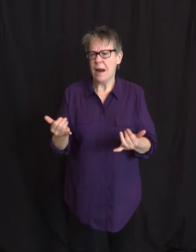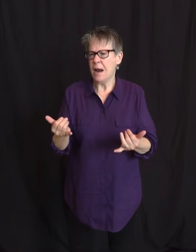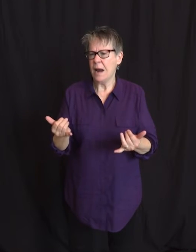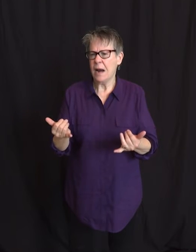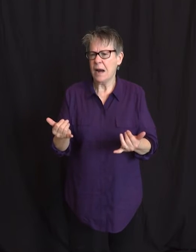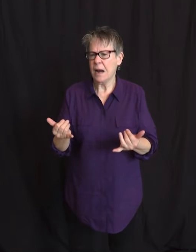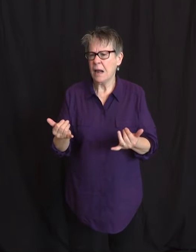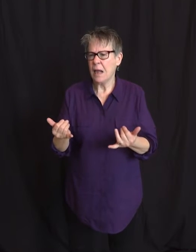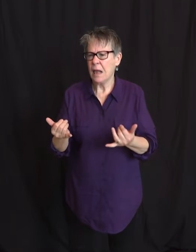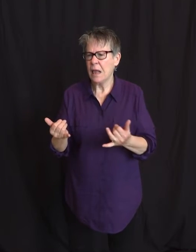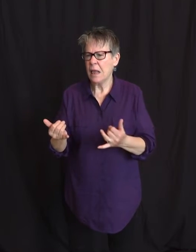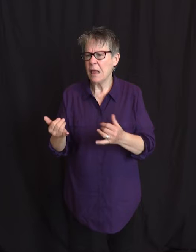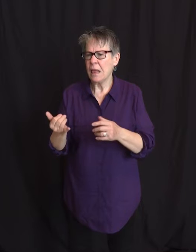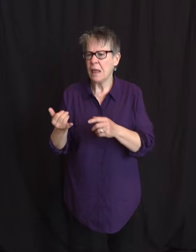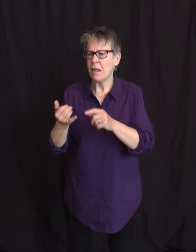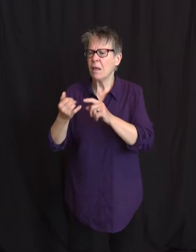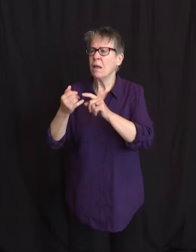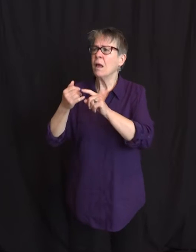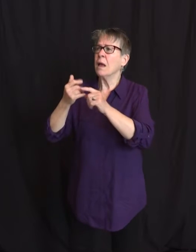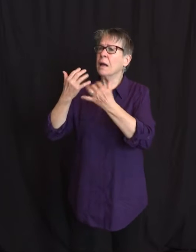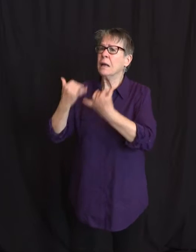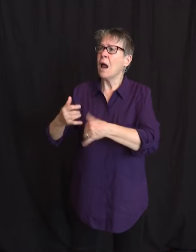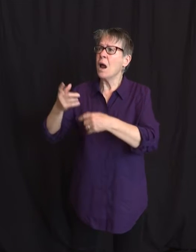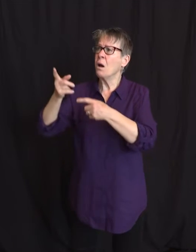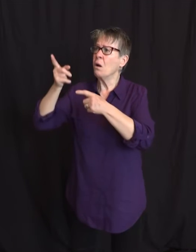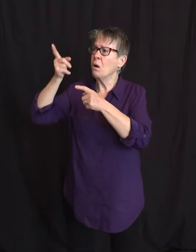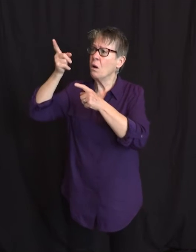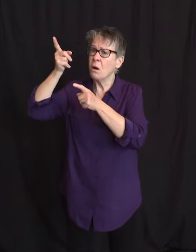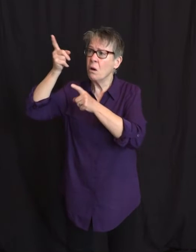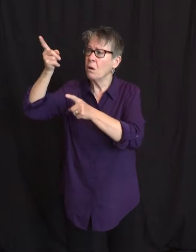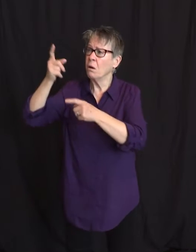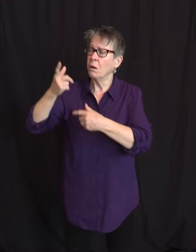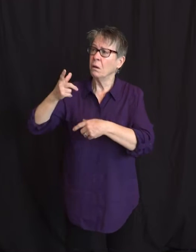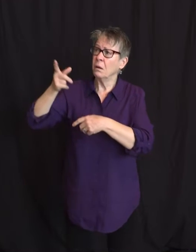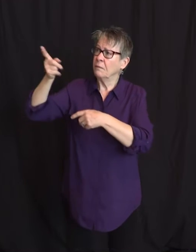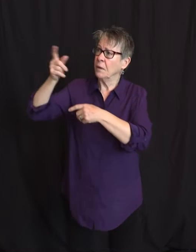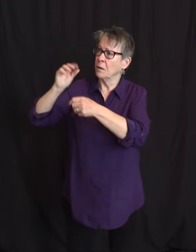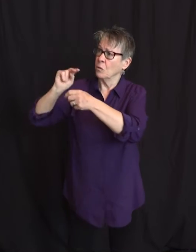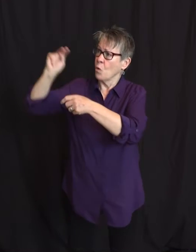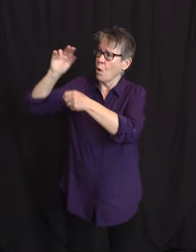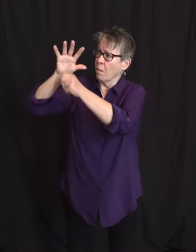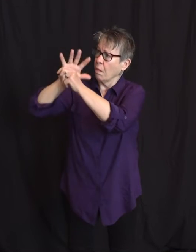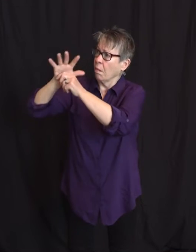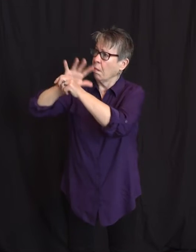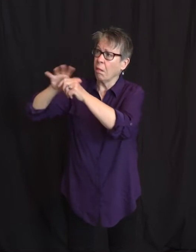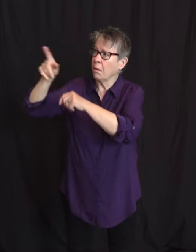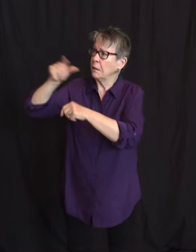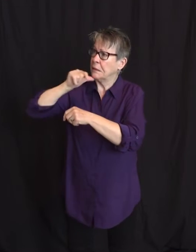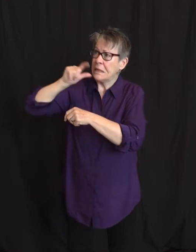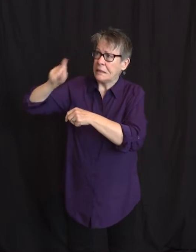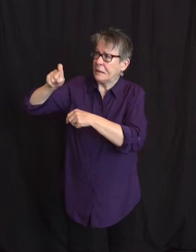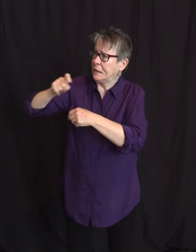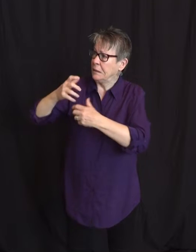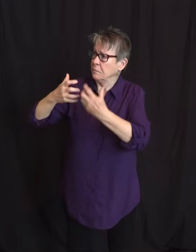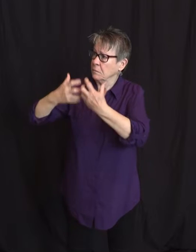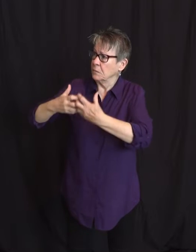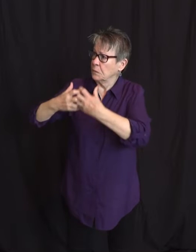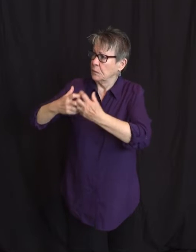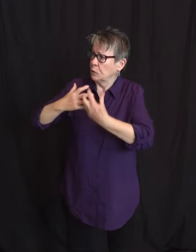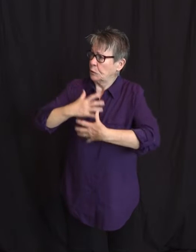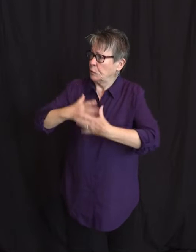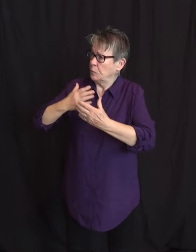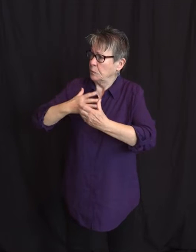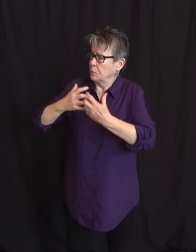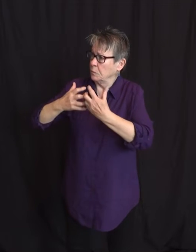even hospitals on divert, and they had to move patients, that worked really well. So I would never say never, but